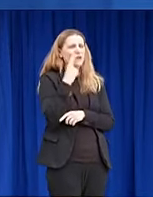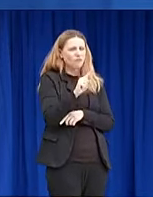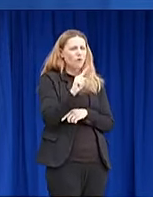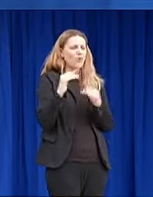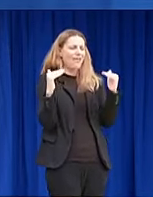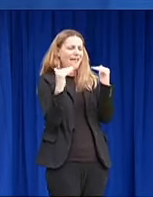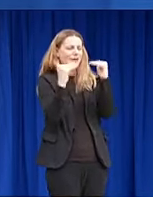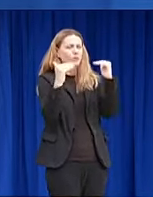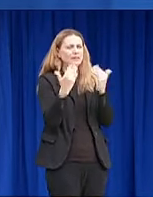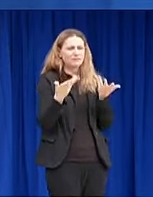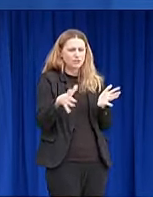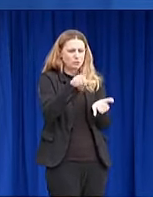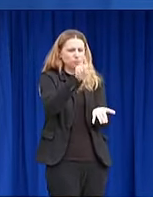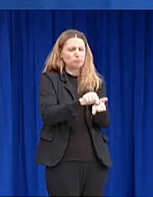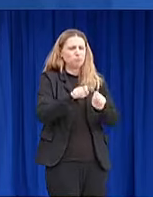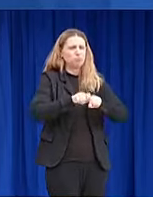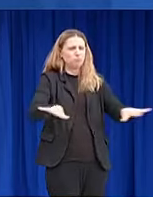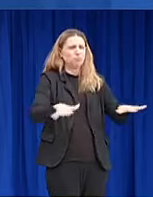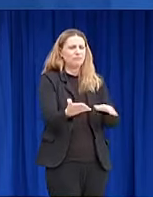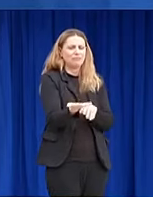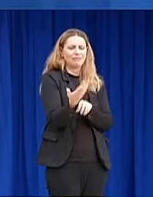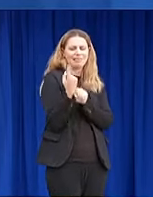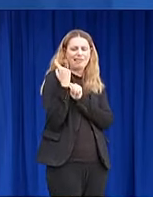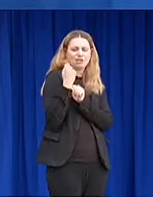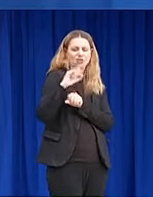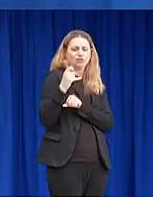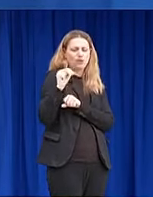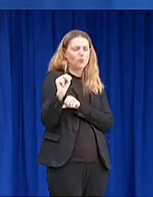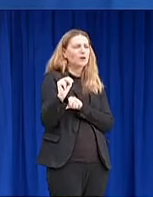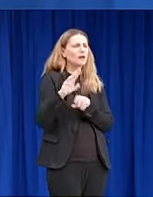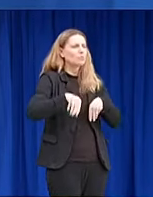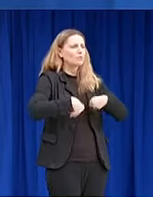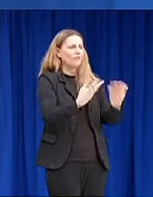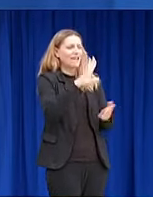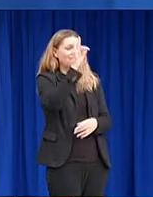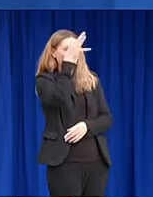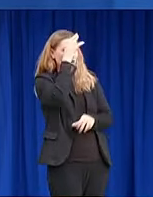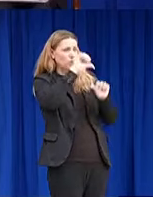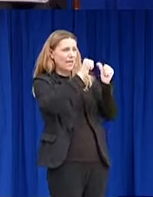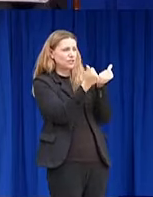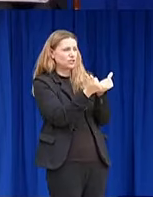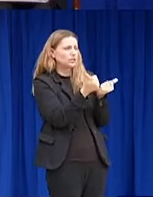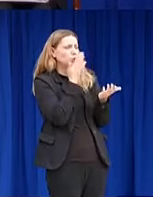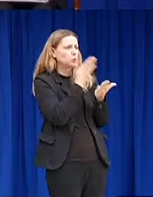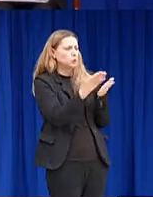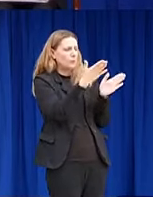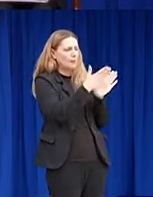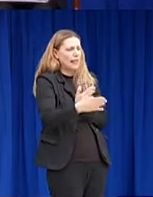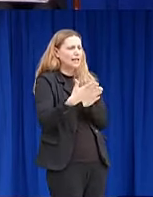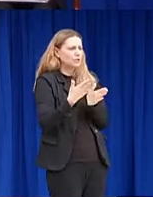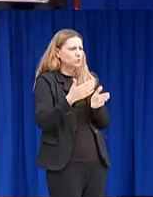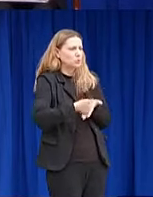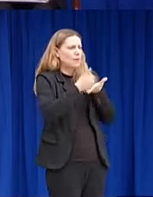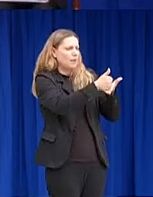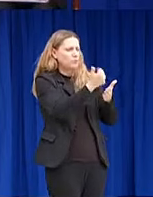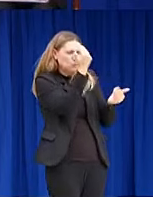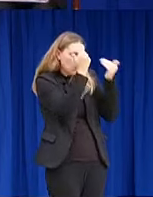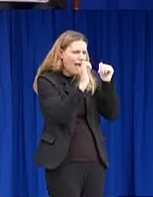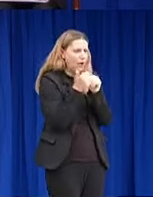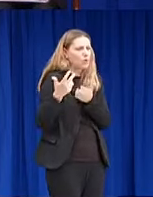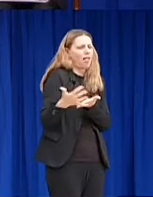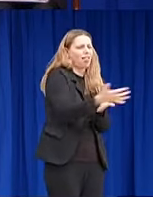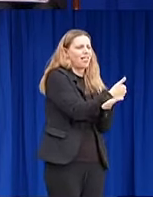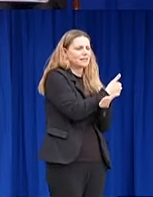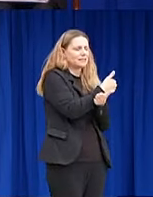last January, and which provided federal agencies a roadmap for collecting and leveraging SOGI data.